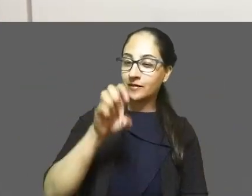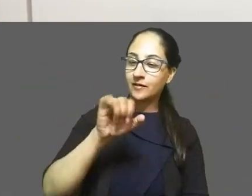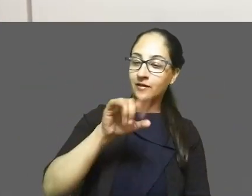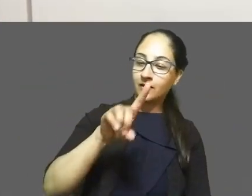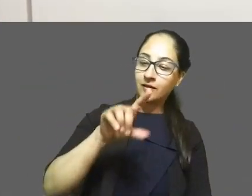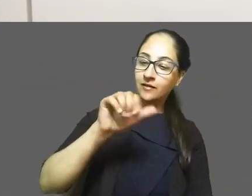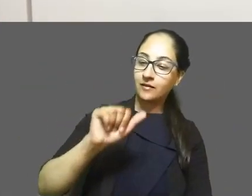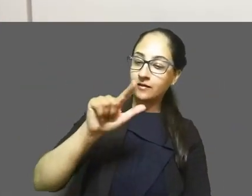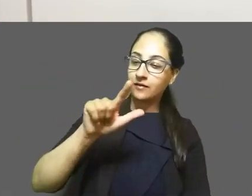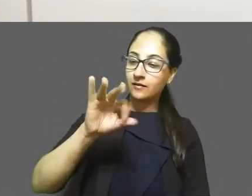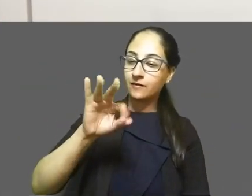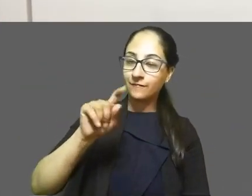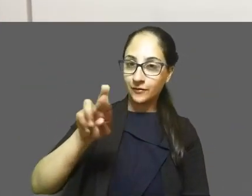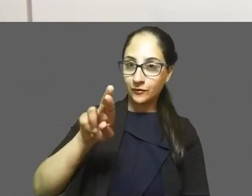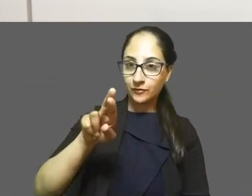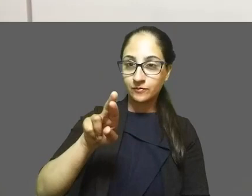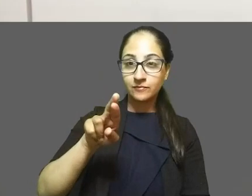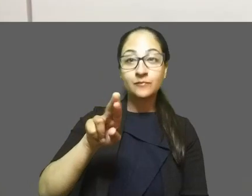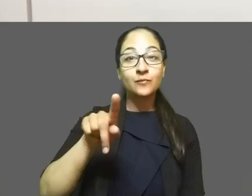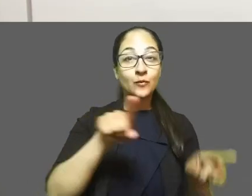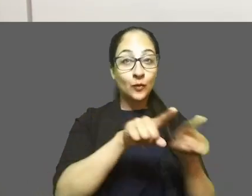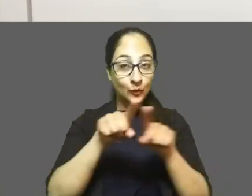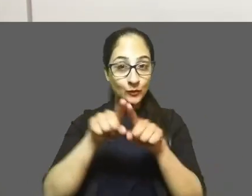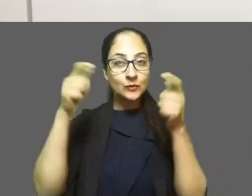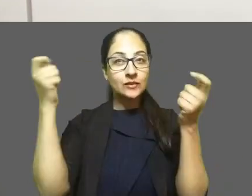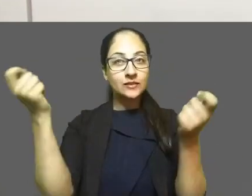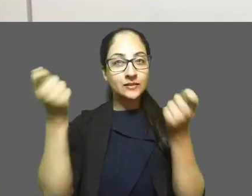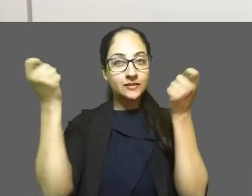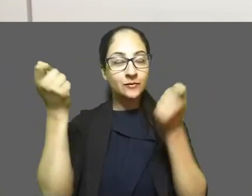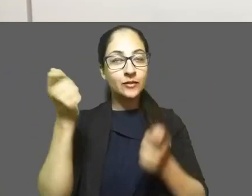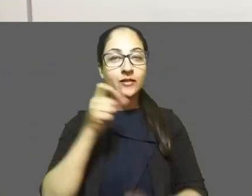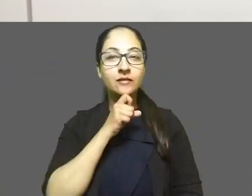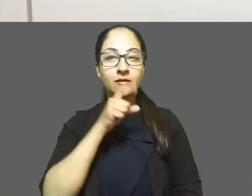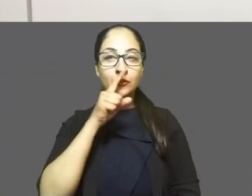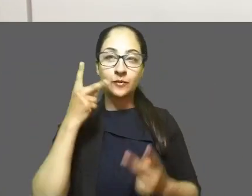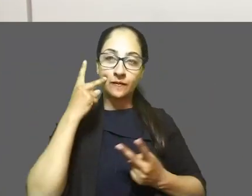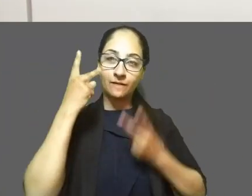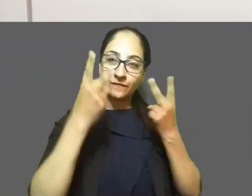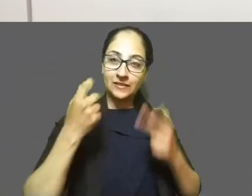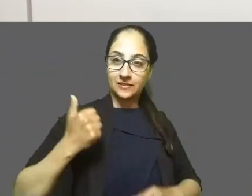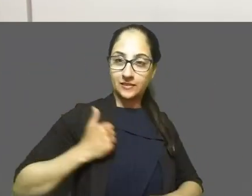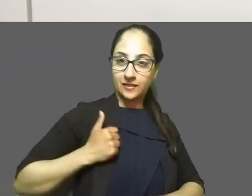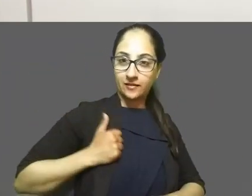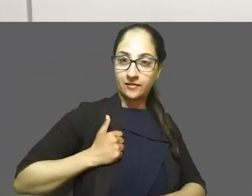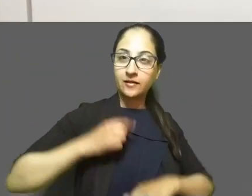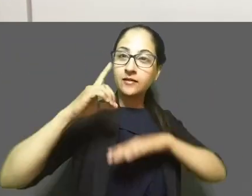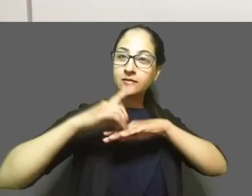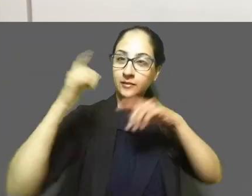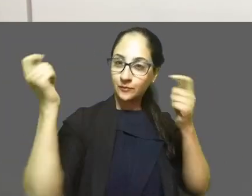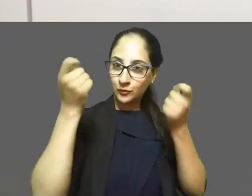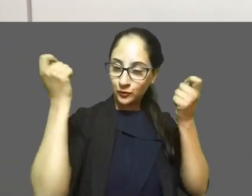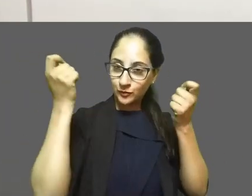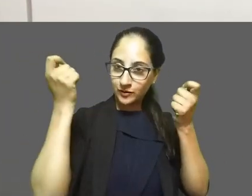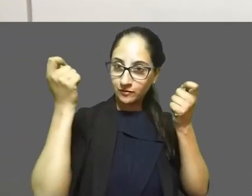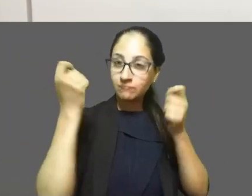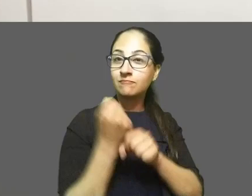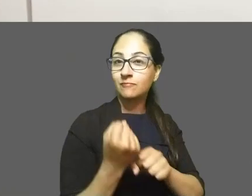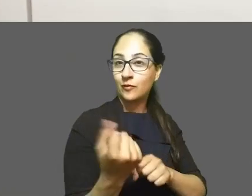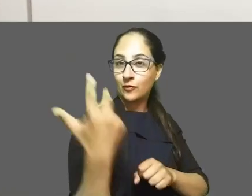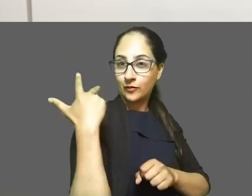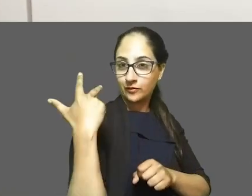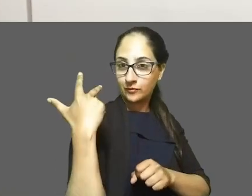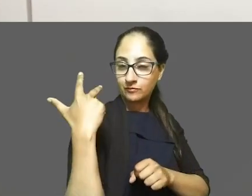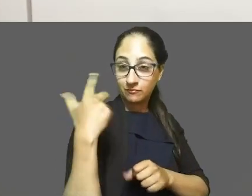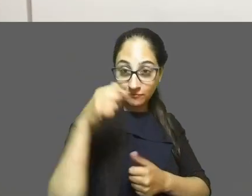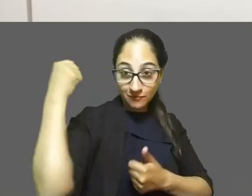al-Fitr, and not only was Eid celebrated this past week, but it was also the third anniversary of Maulana Hazri Imam's second